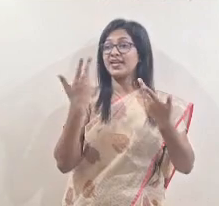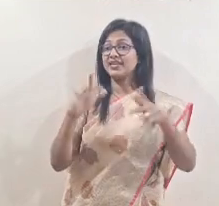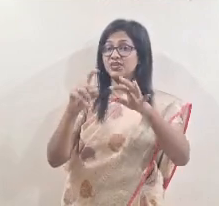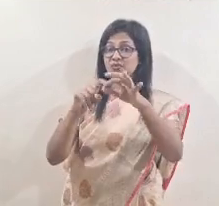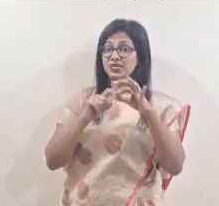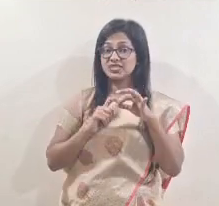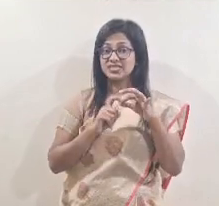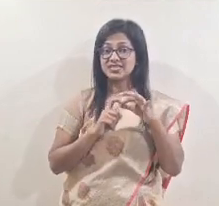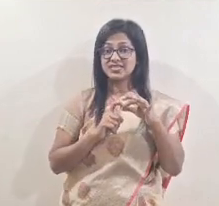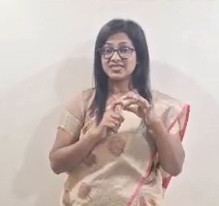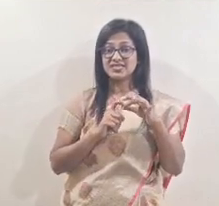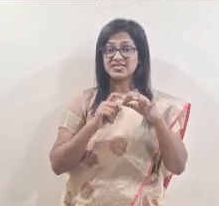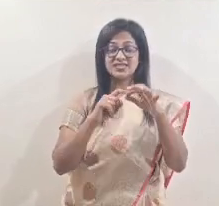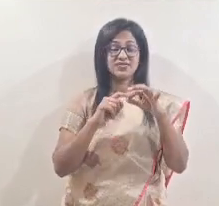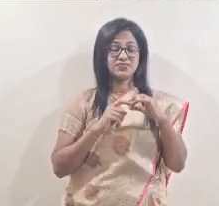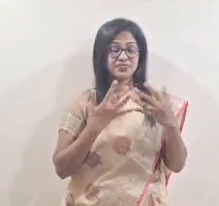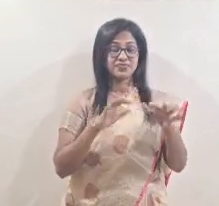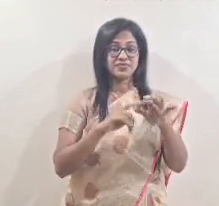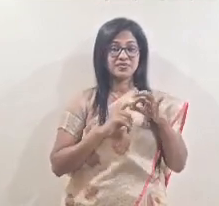Anyone has any question, he can ask.